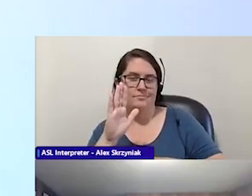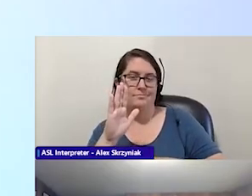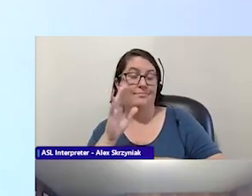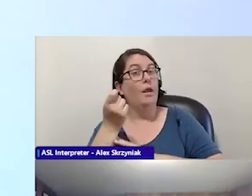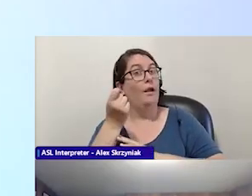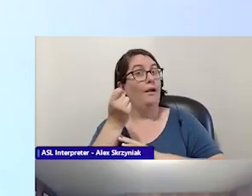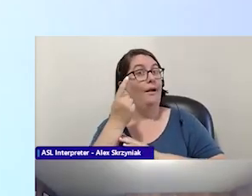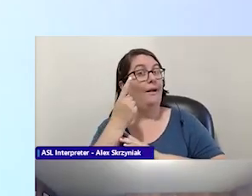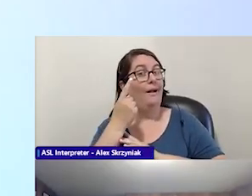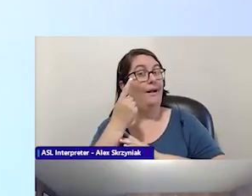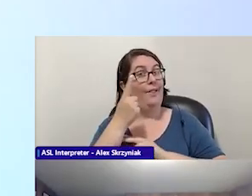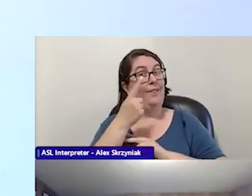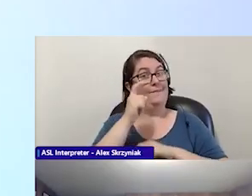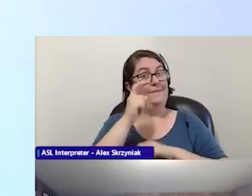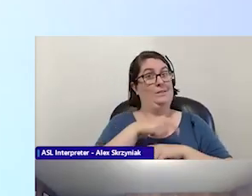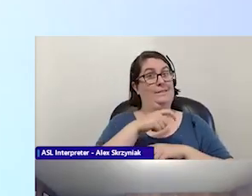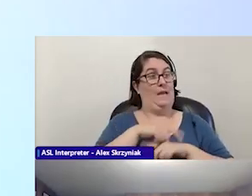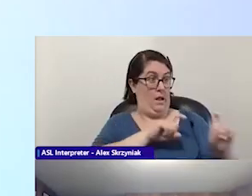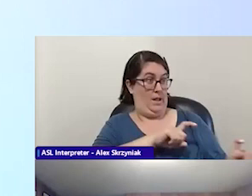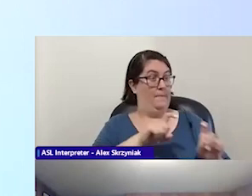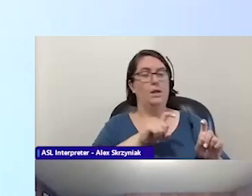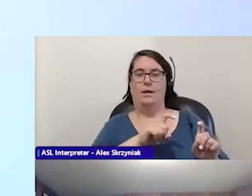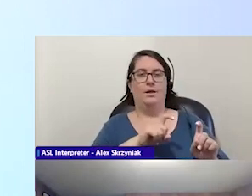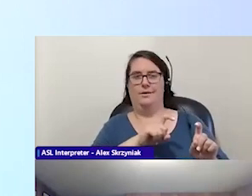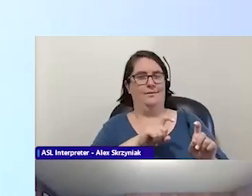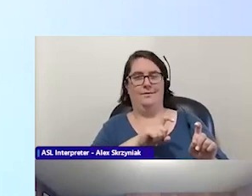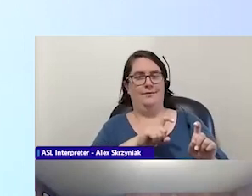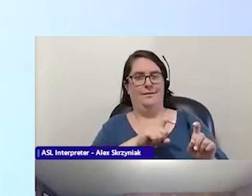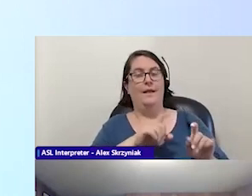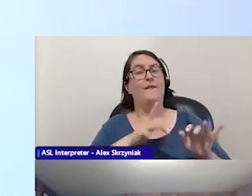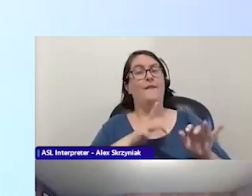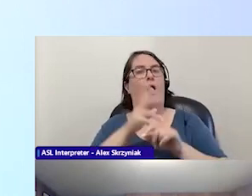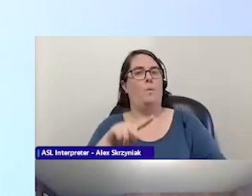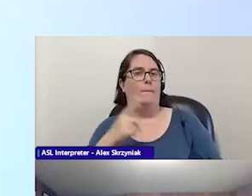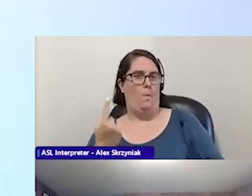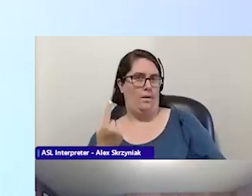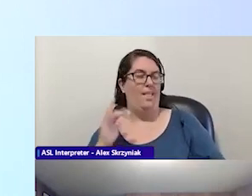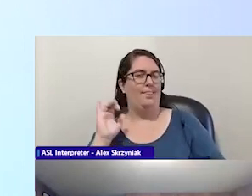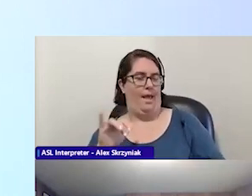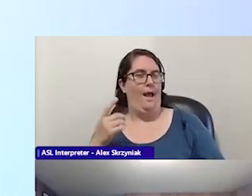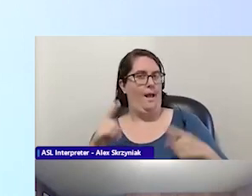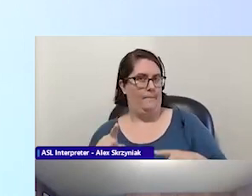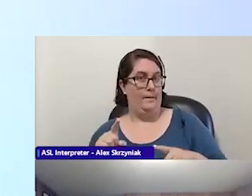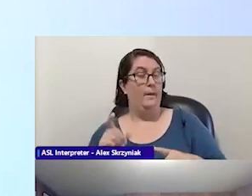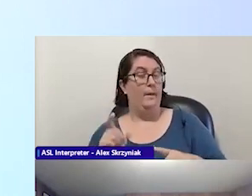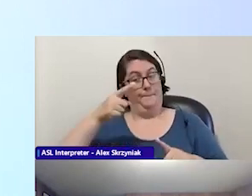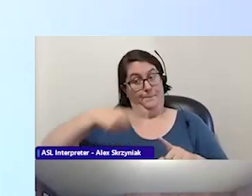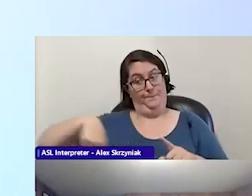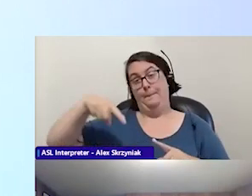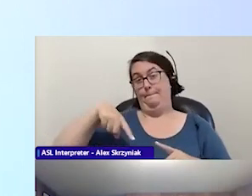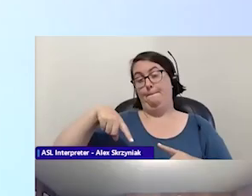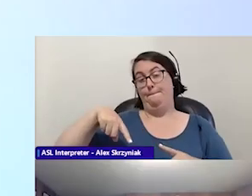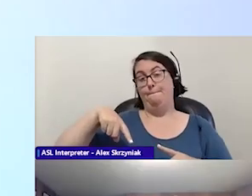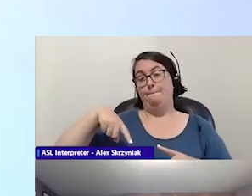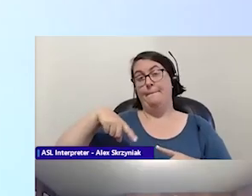occur in the first round, it did occur in the follow-up one. And those people that